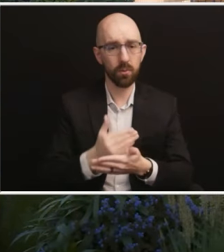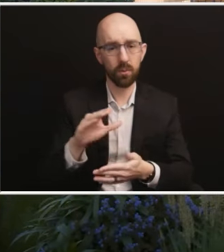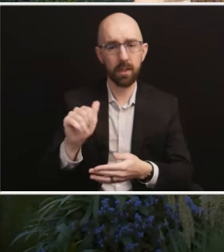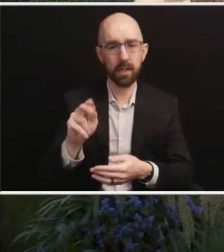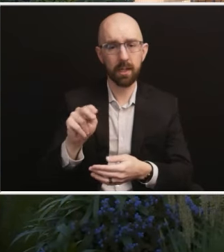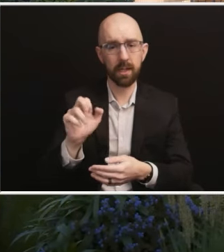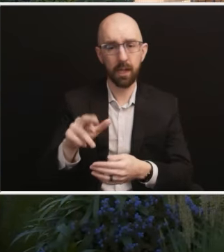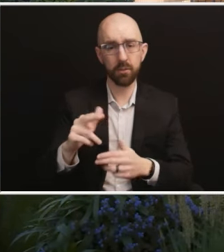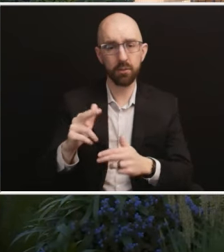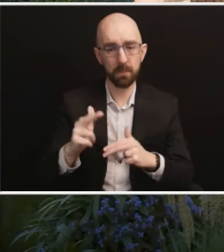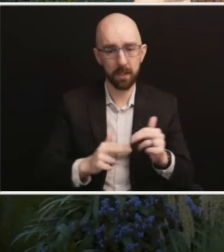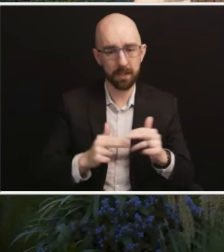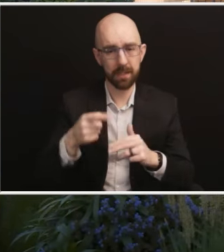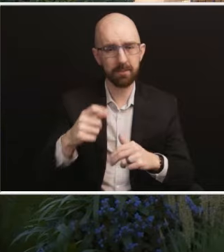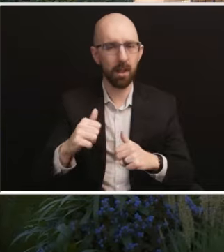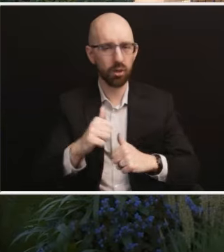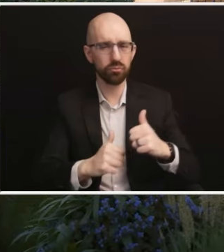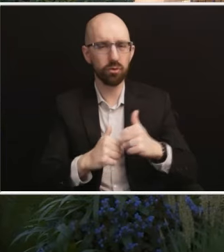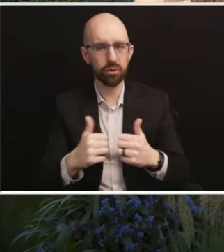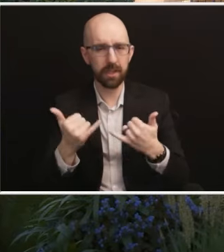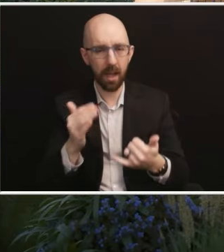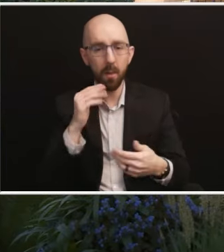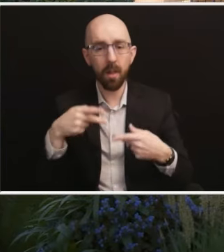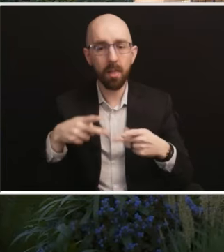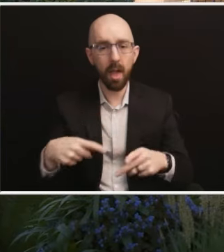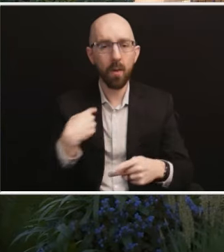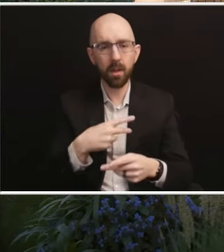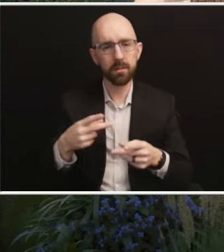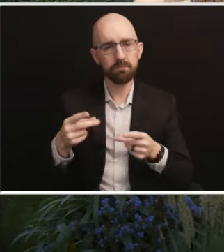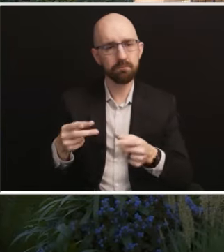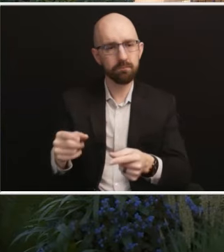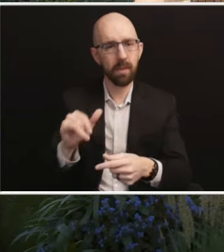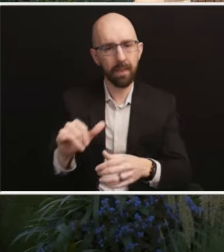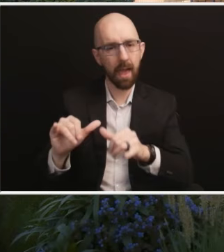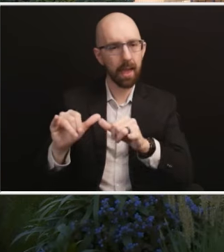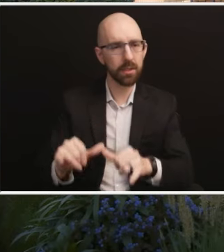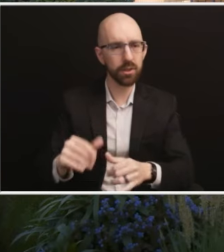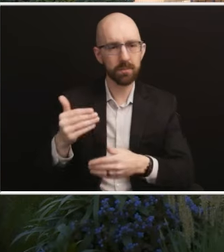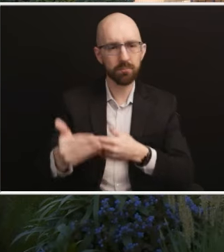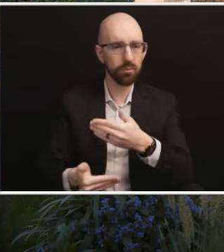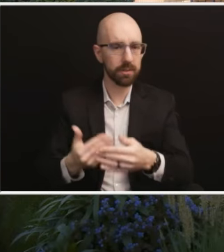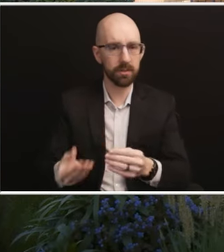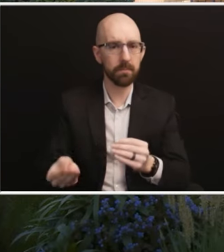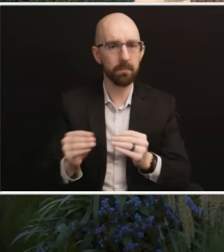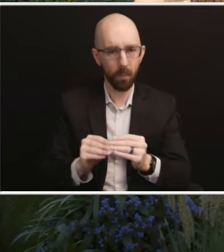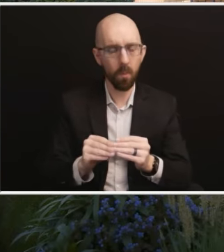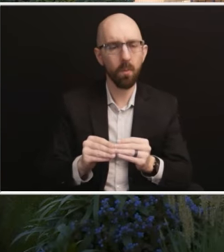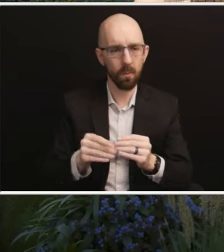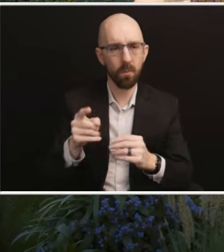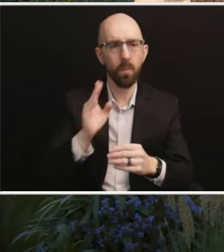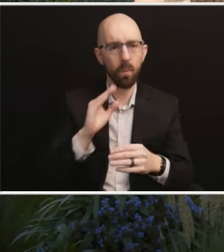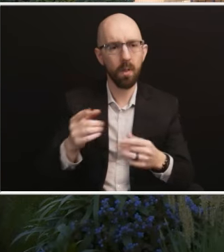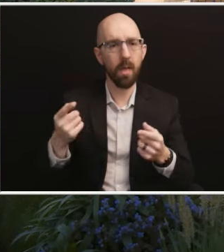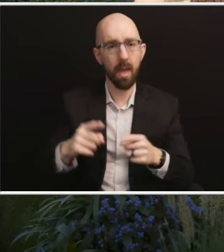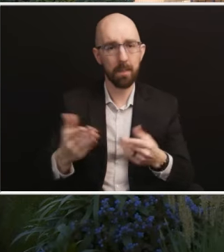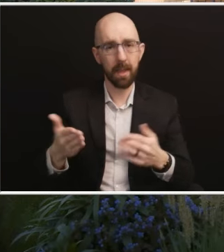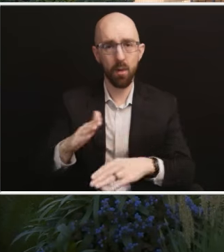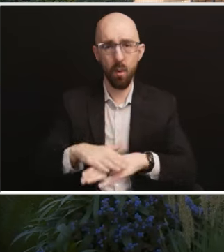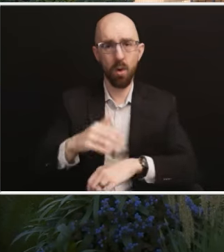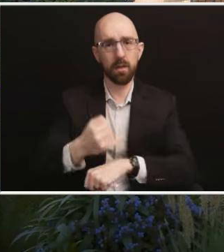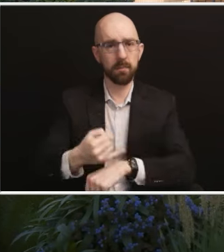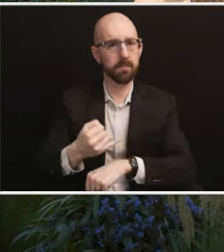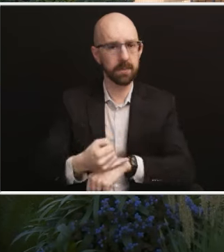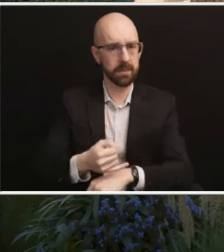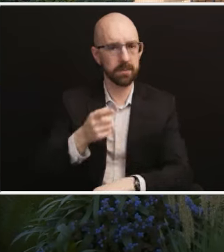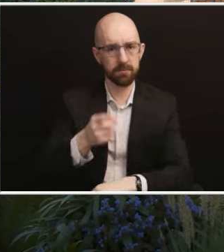under construction, will allow us to expedite the re-engineering process more as it will take place here on campus. And this has been